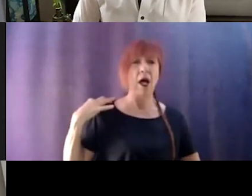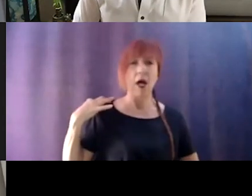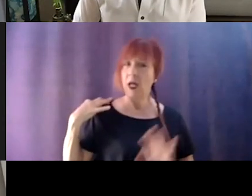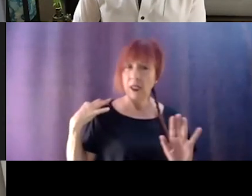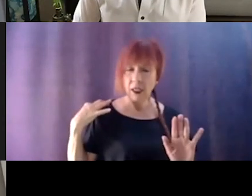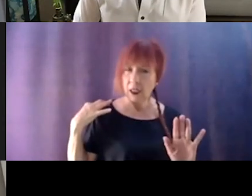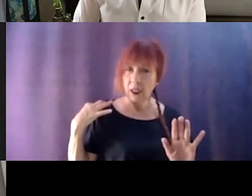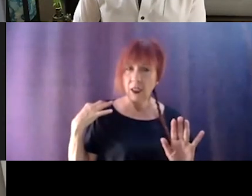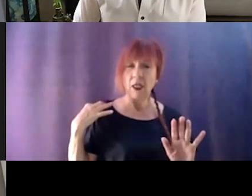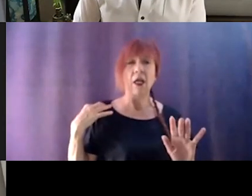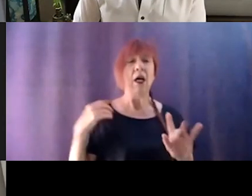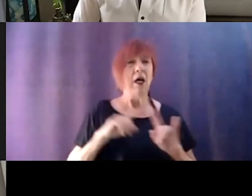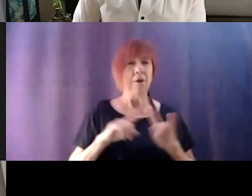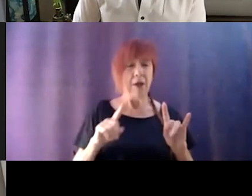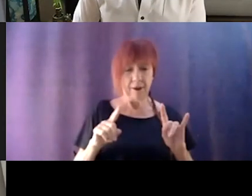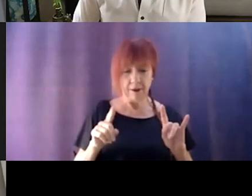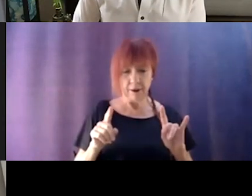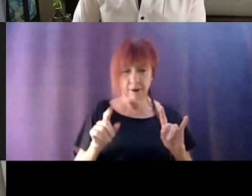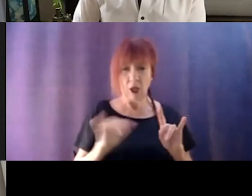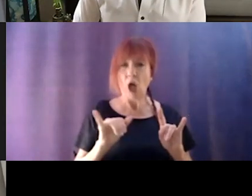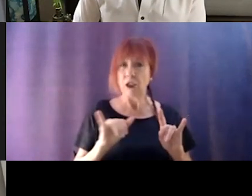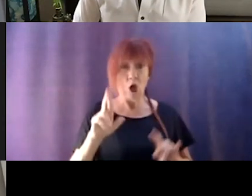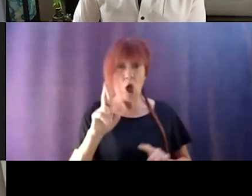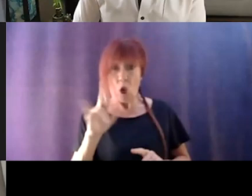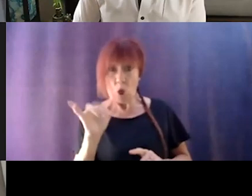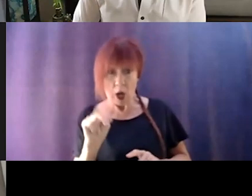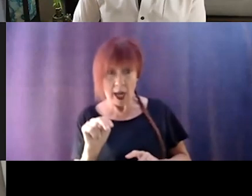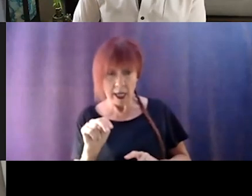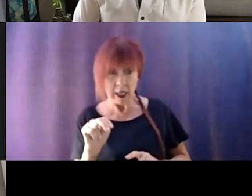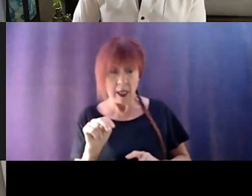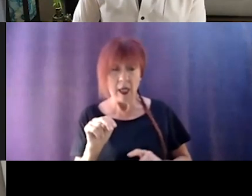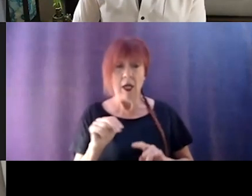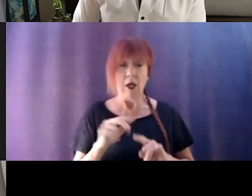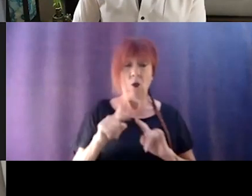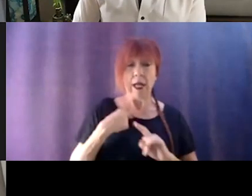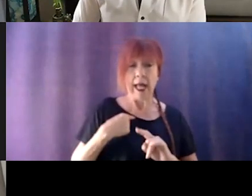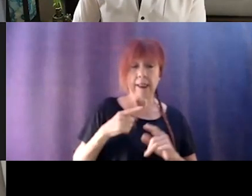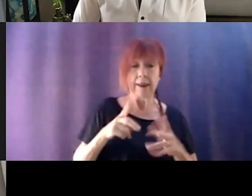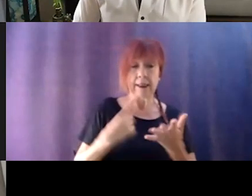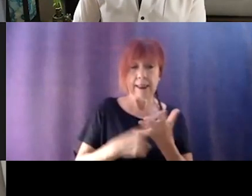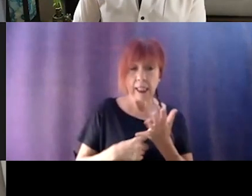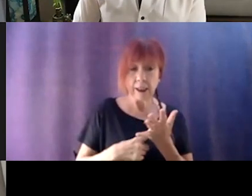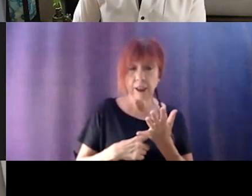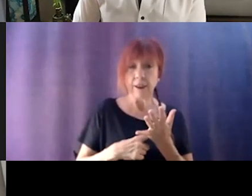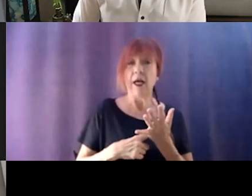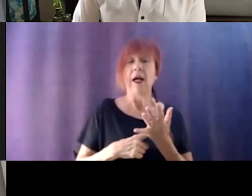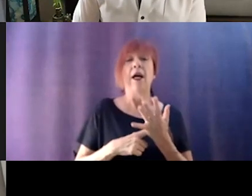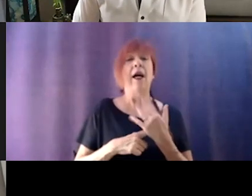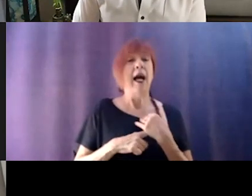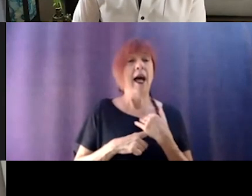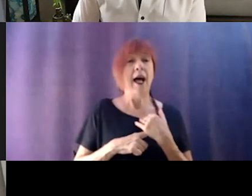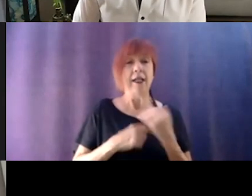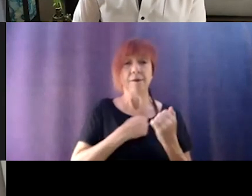but, and also, Ryan, we had discussion about that some years ago, because I still don't,